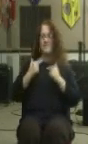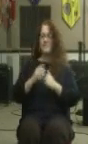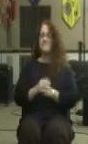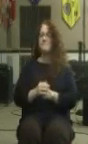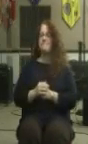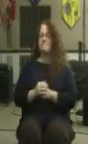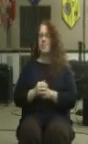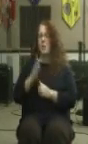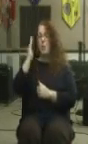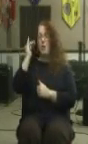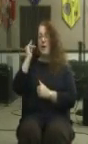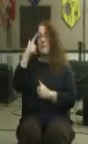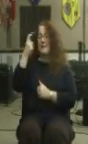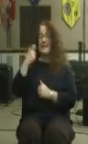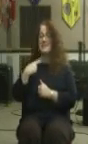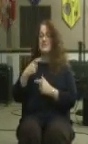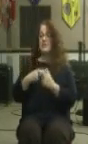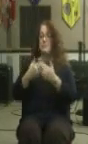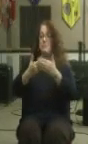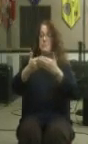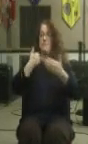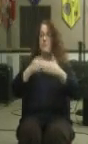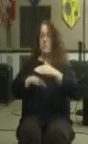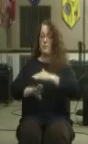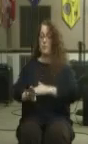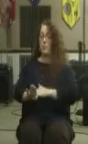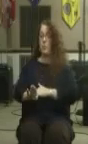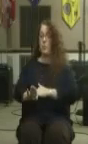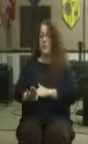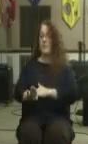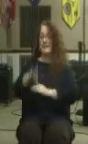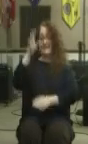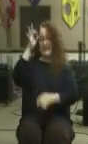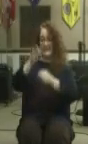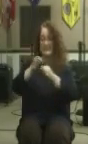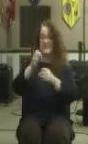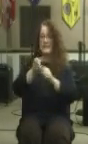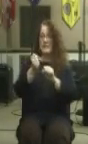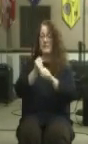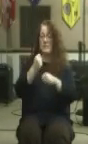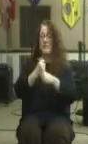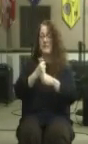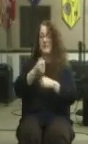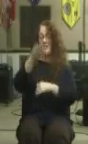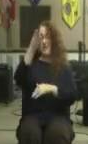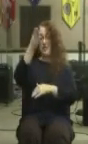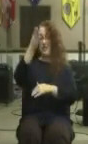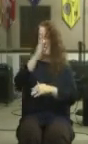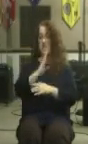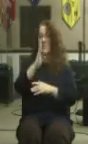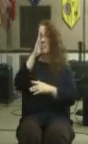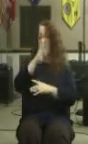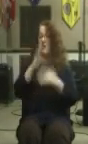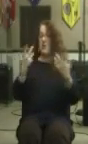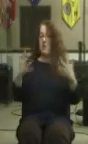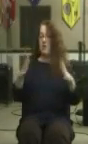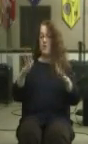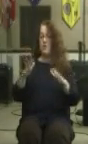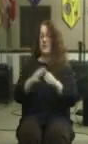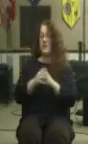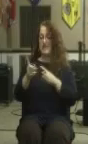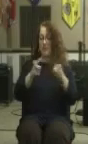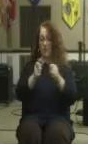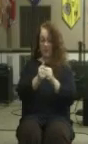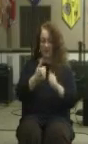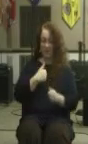No, it's not your life. Why? Because you were predestined. Man, God really dealt with me with that